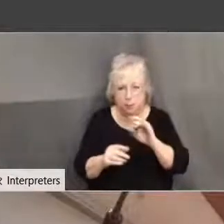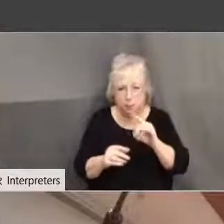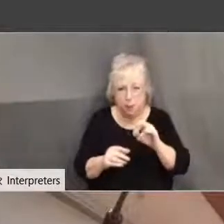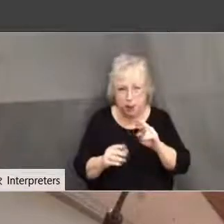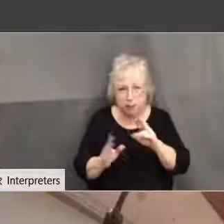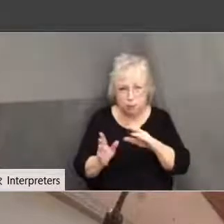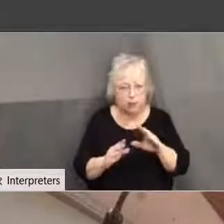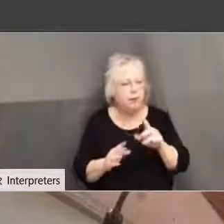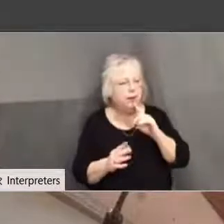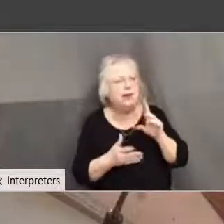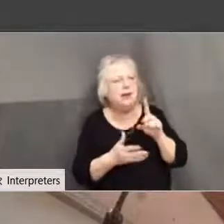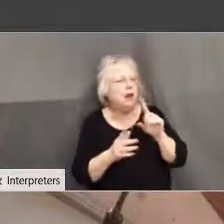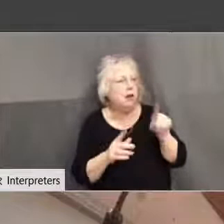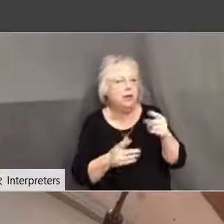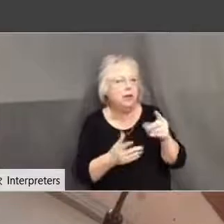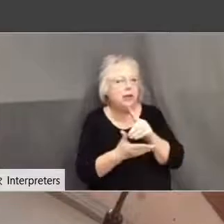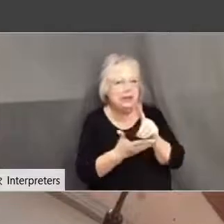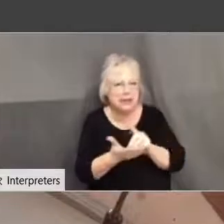the project.